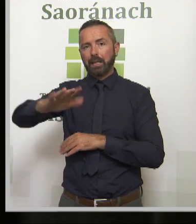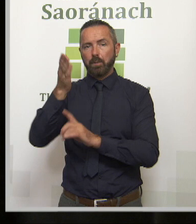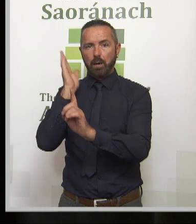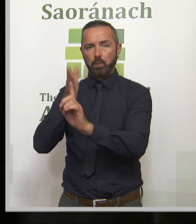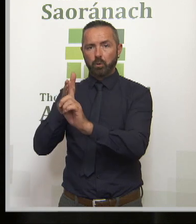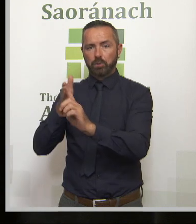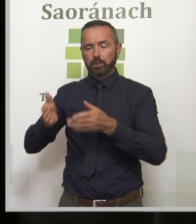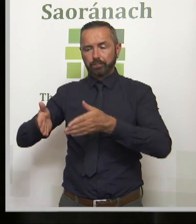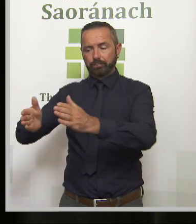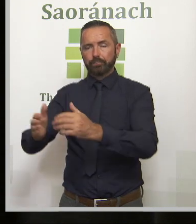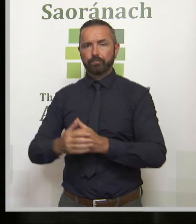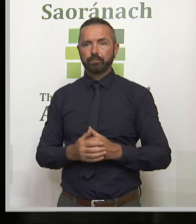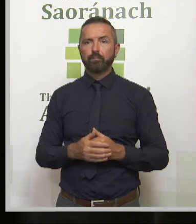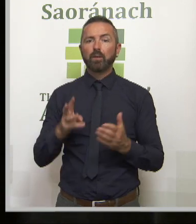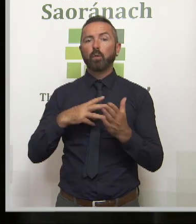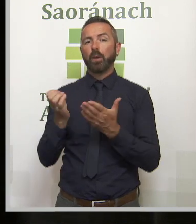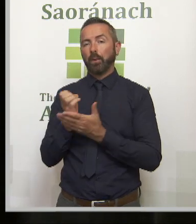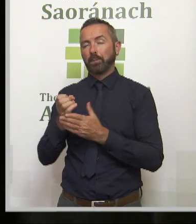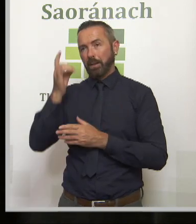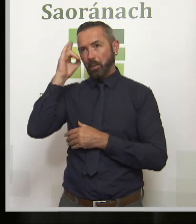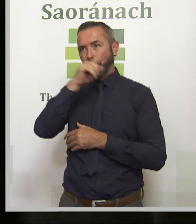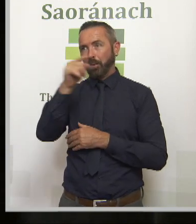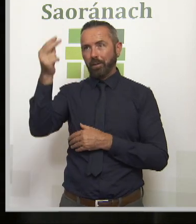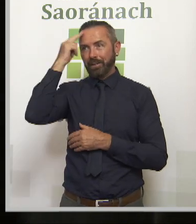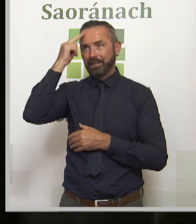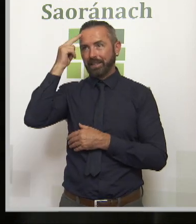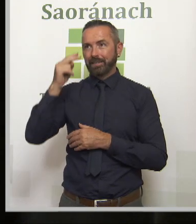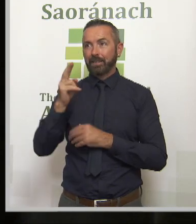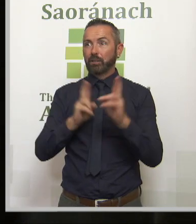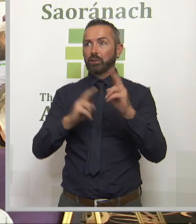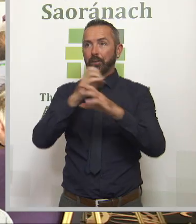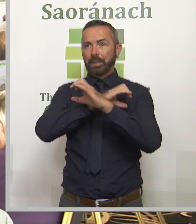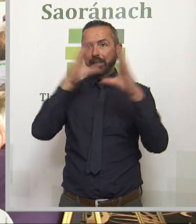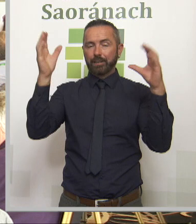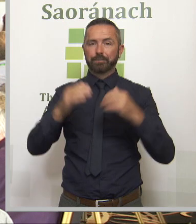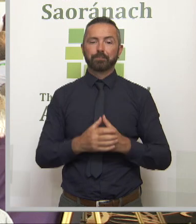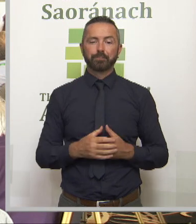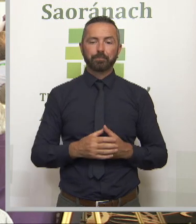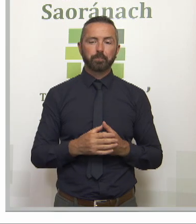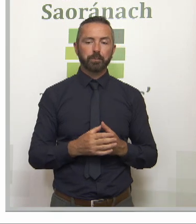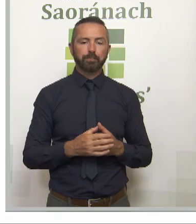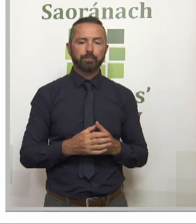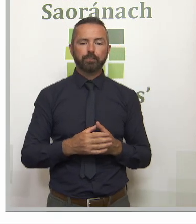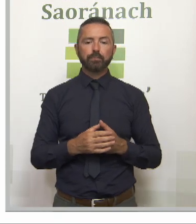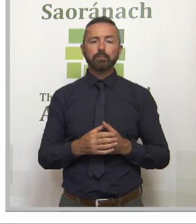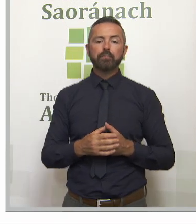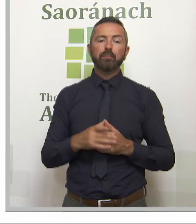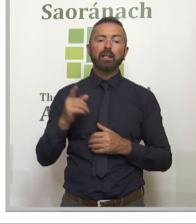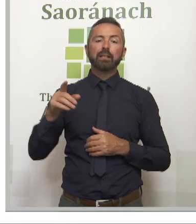think that once we explain it, hopefully you'll all find it reasonably clear. So a sectoral